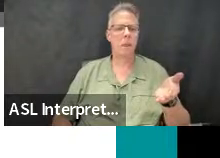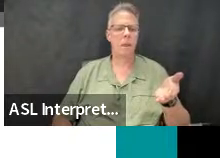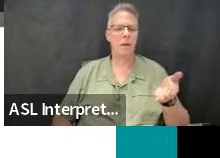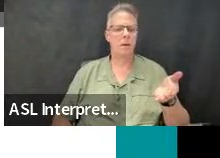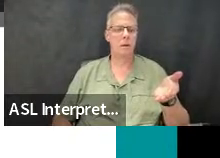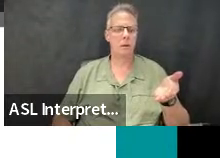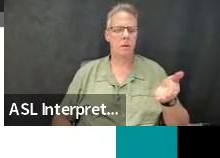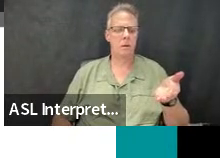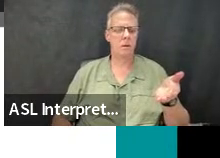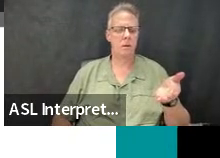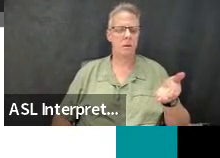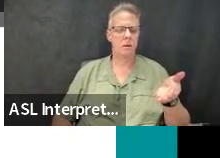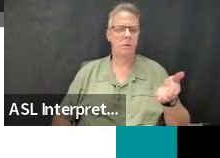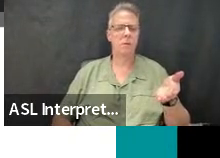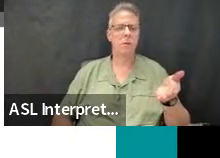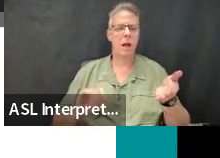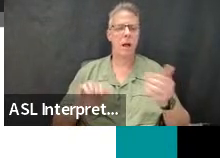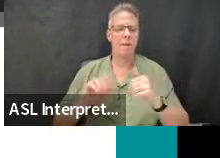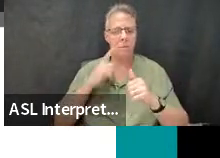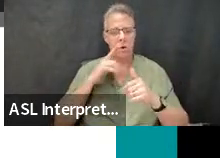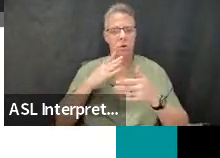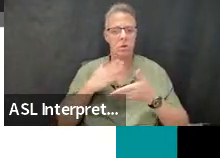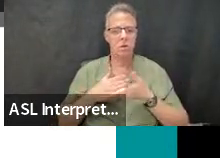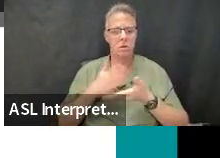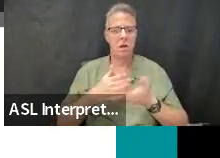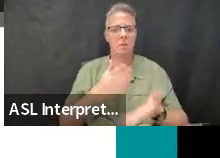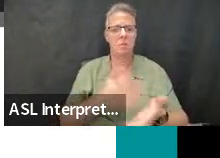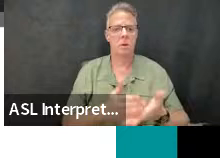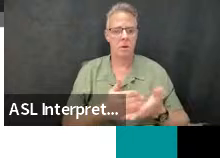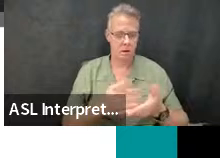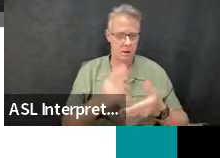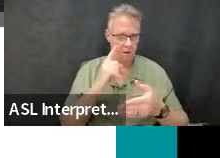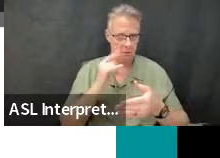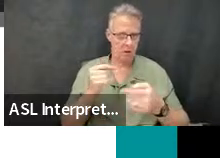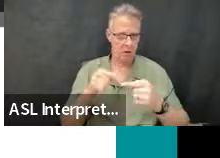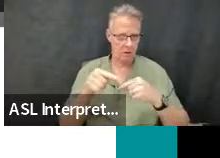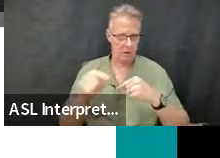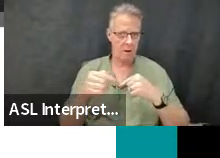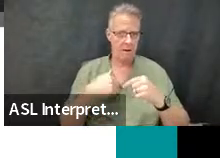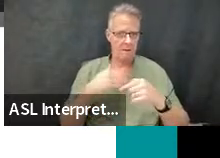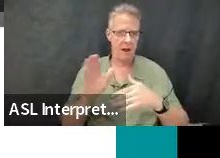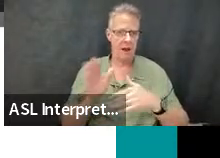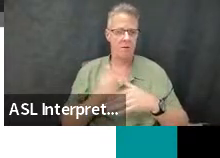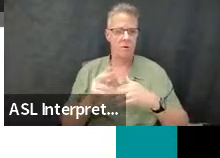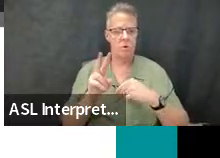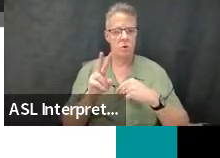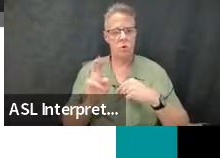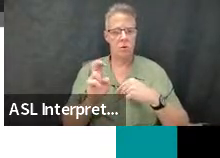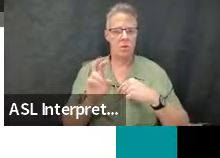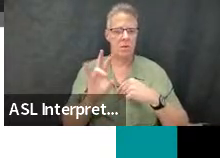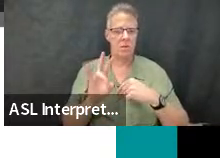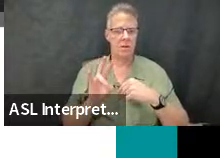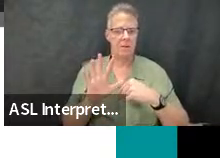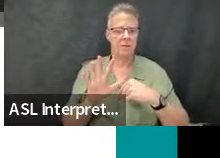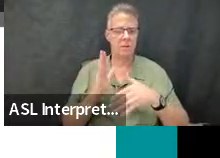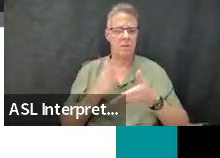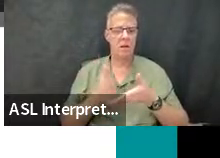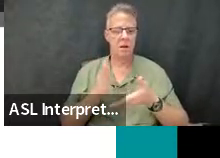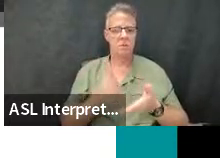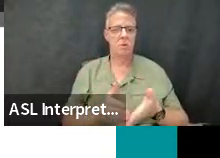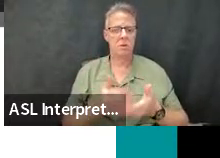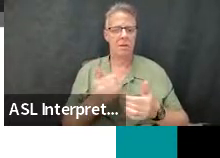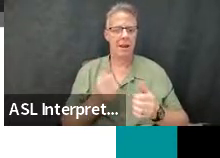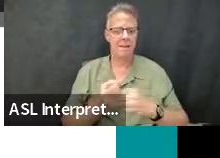Also about the number of stops, it's a lift span today, and we have an average of 275 stops